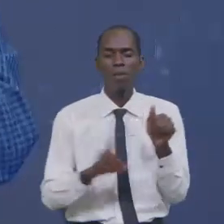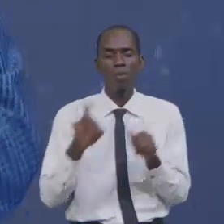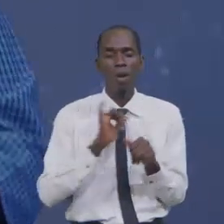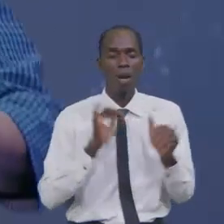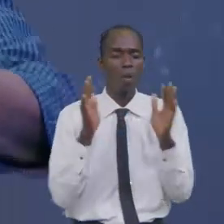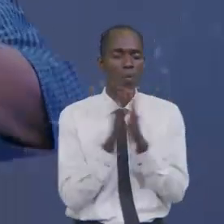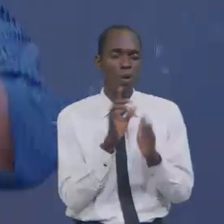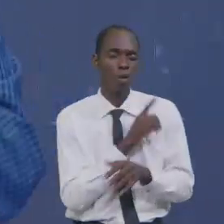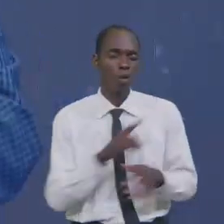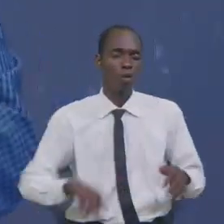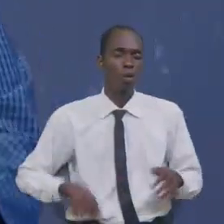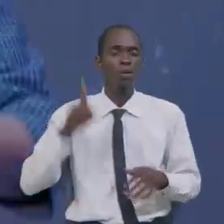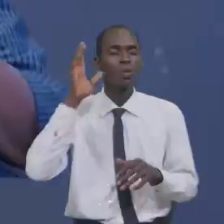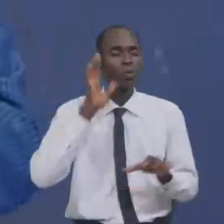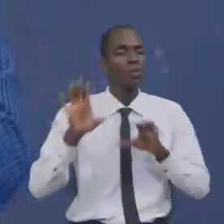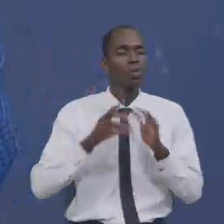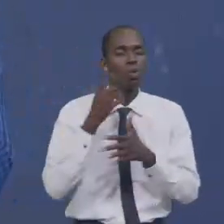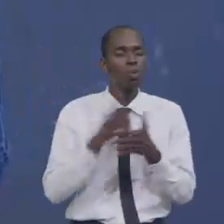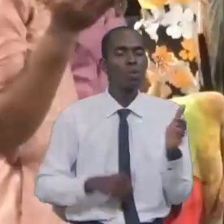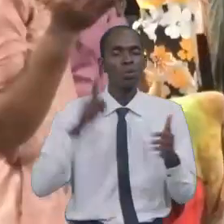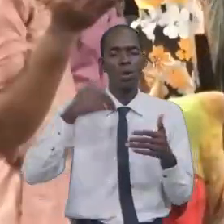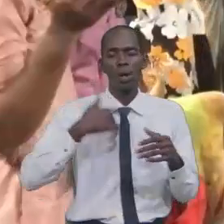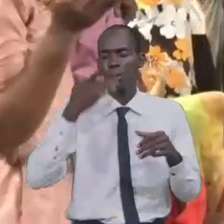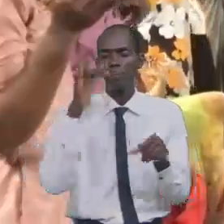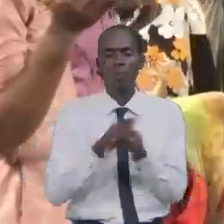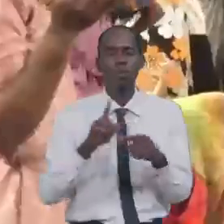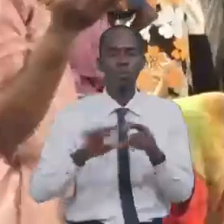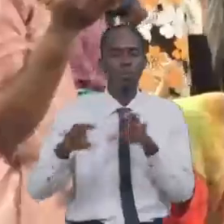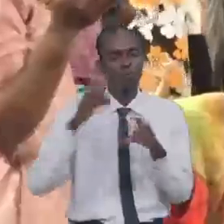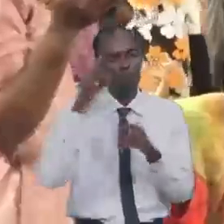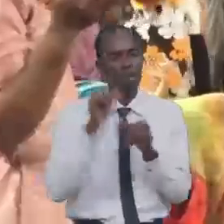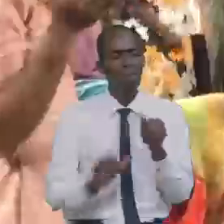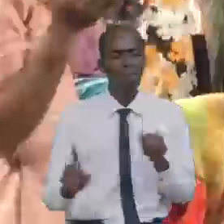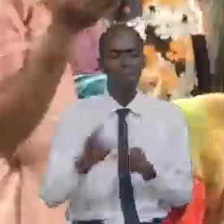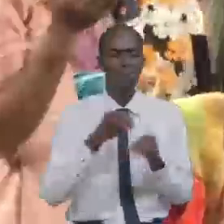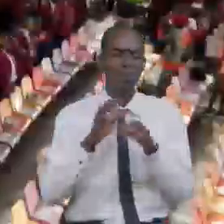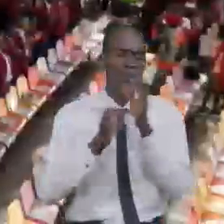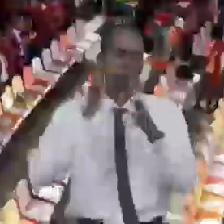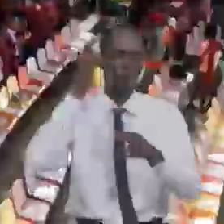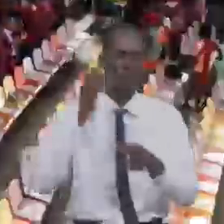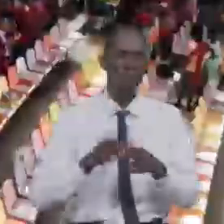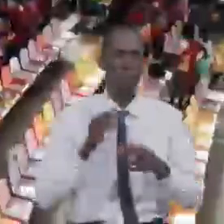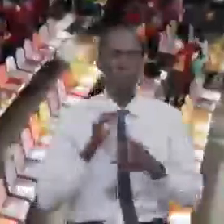do what you have affirmed you'll do for everyone in Jesus' name.